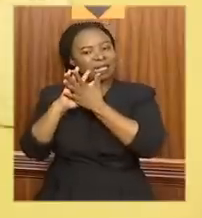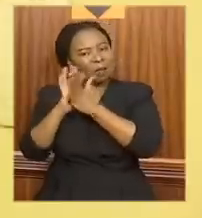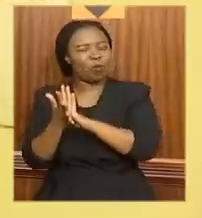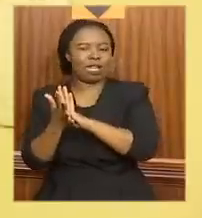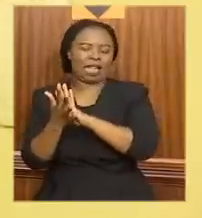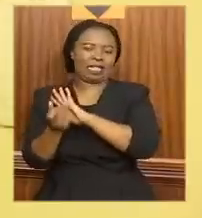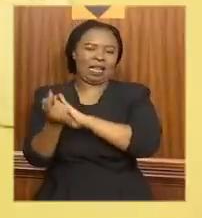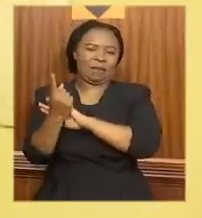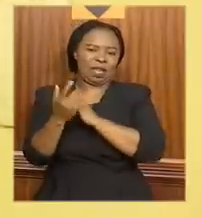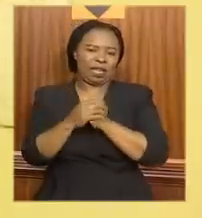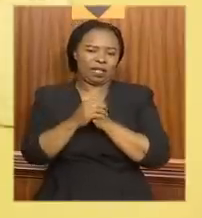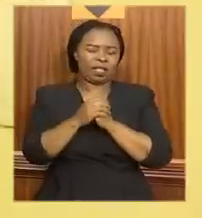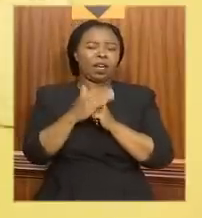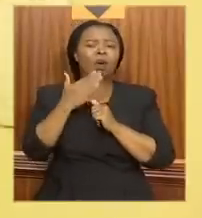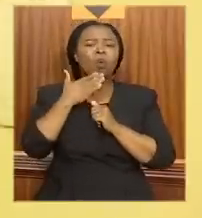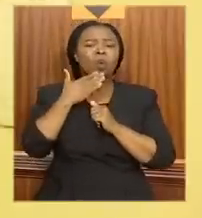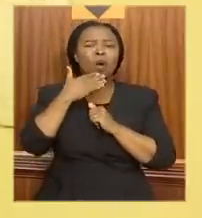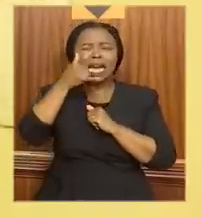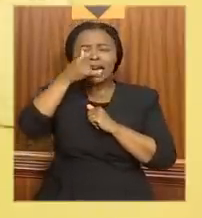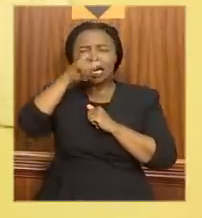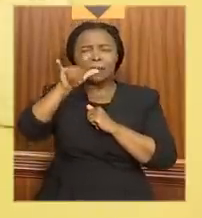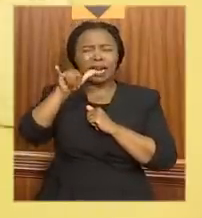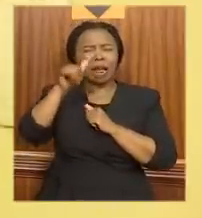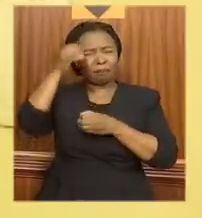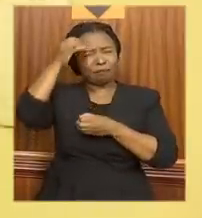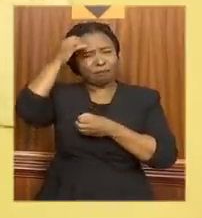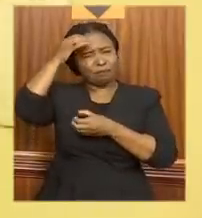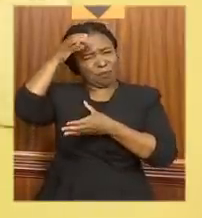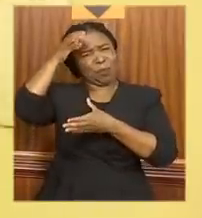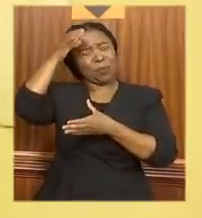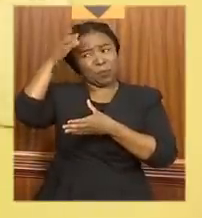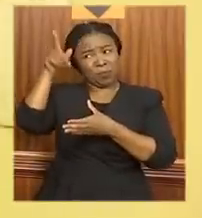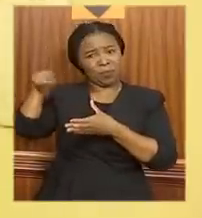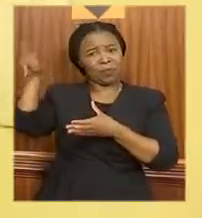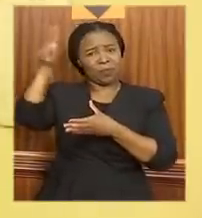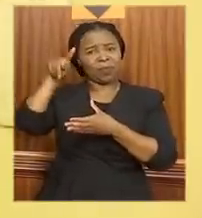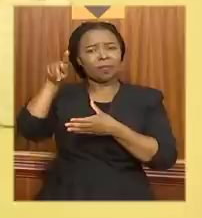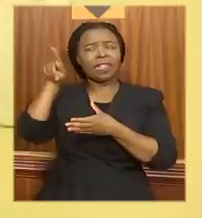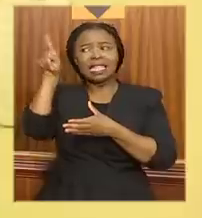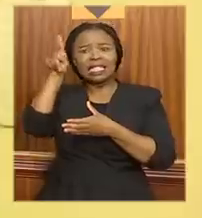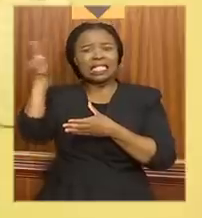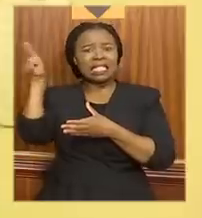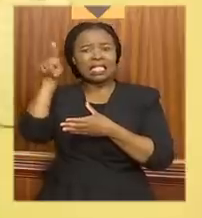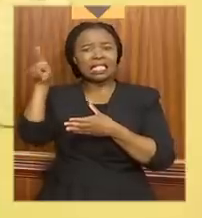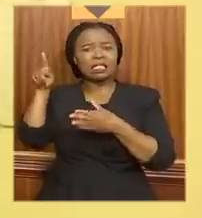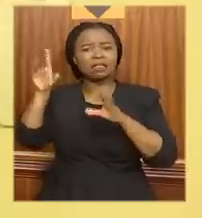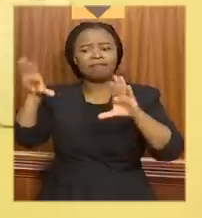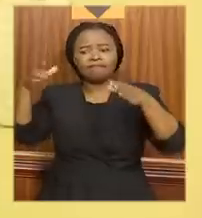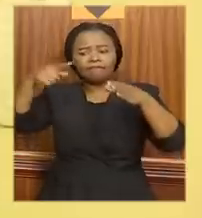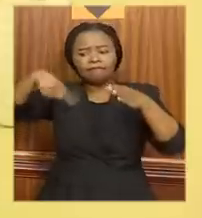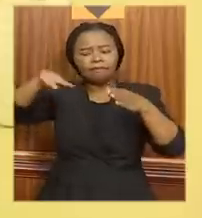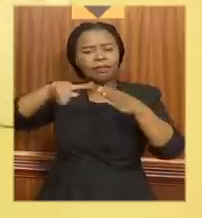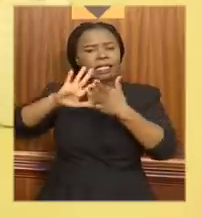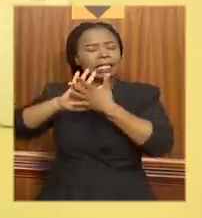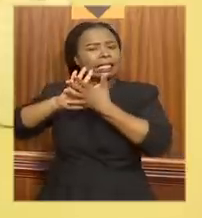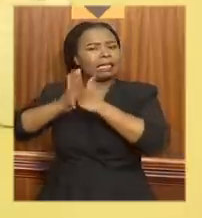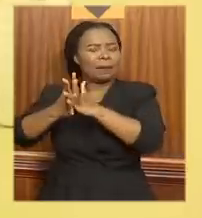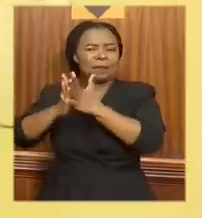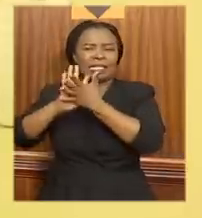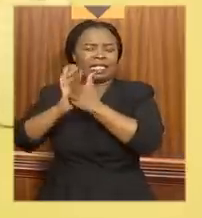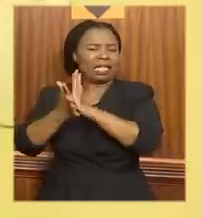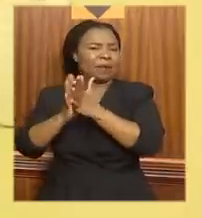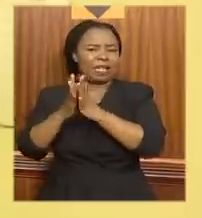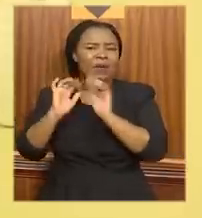by well-organized criminal syndicates that are destroying the utility and damaging our